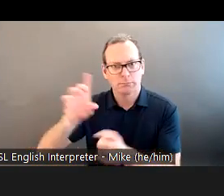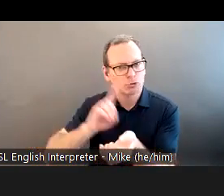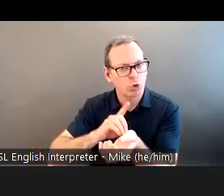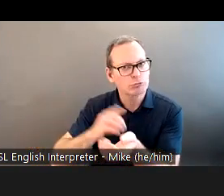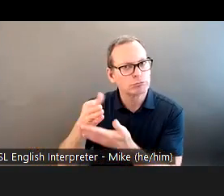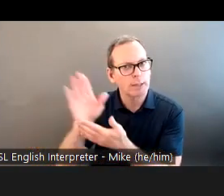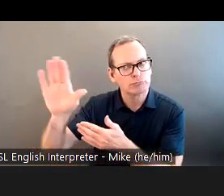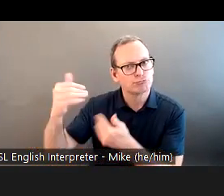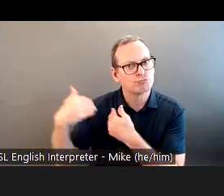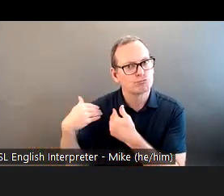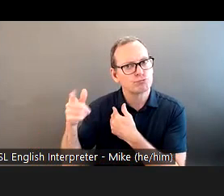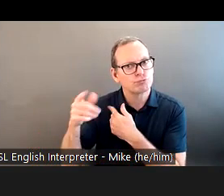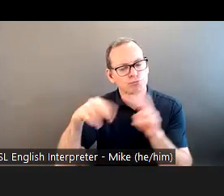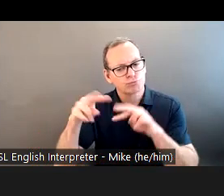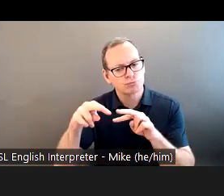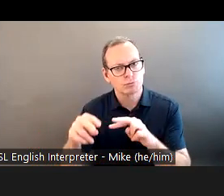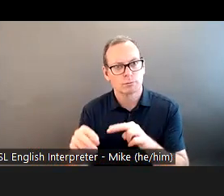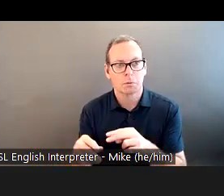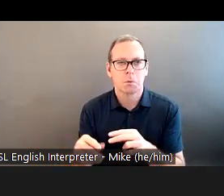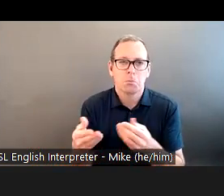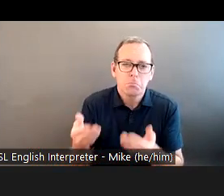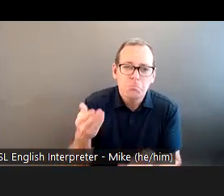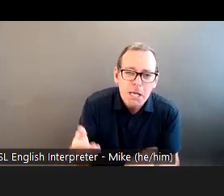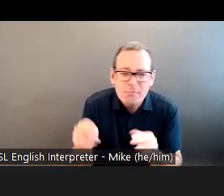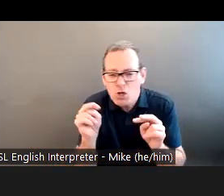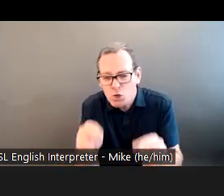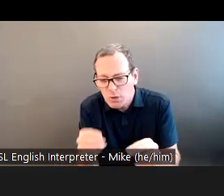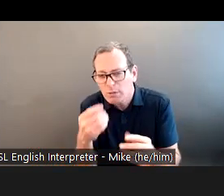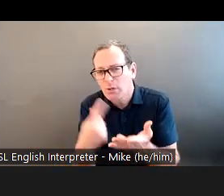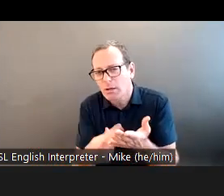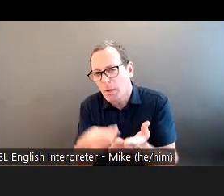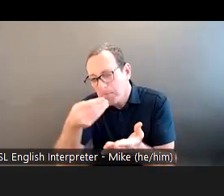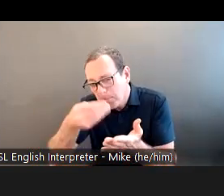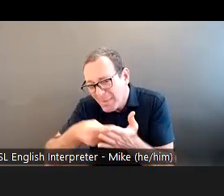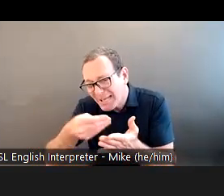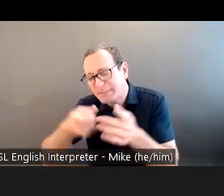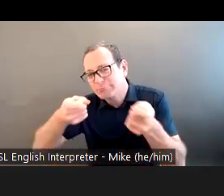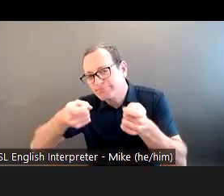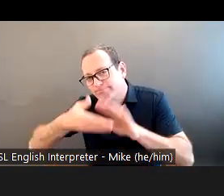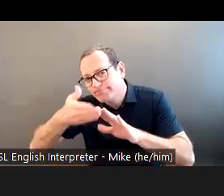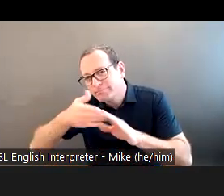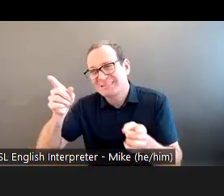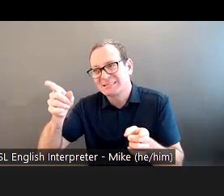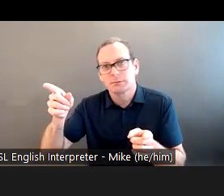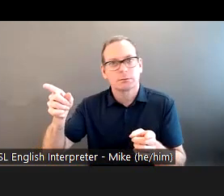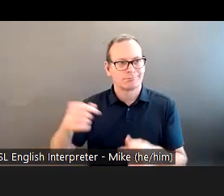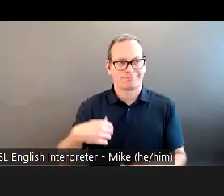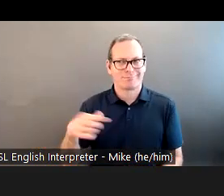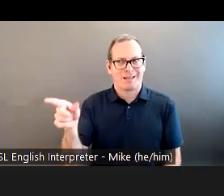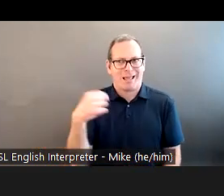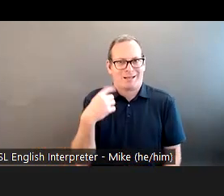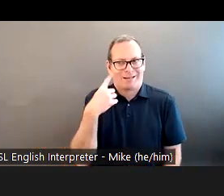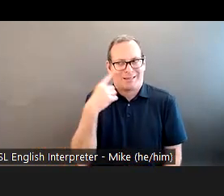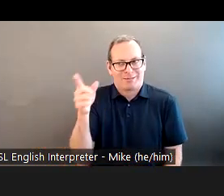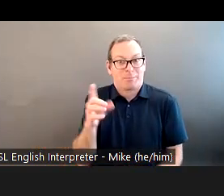money management decisions, but I doubt very much the doctor ever asked a client about whether she wanted to change her